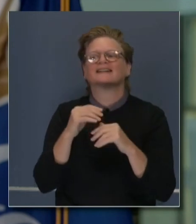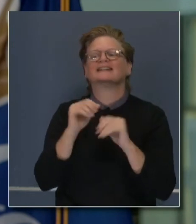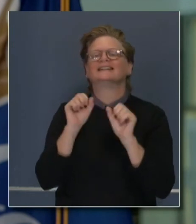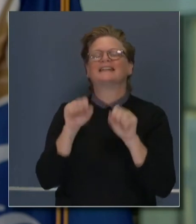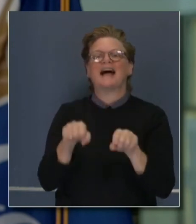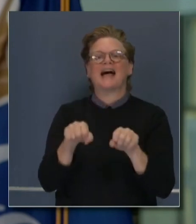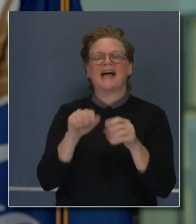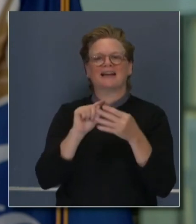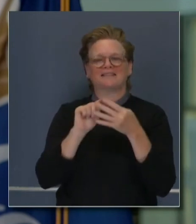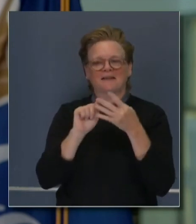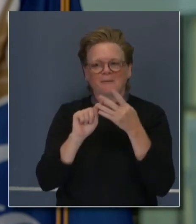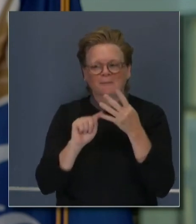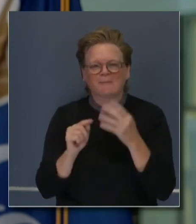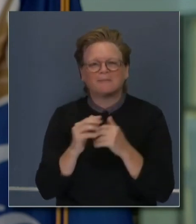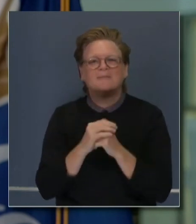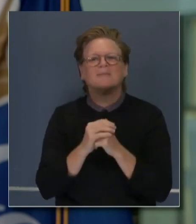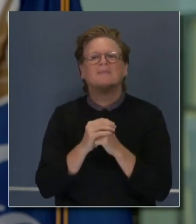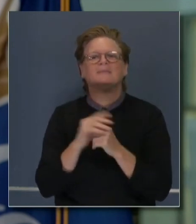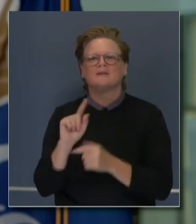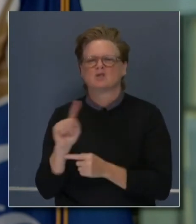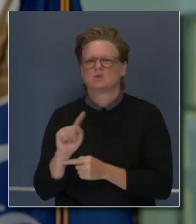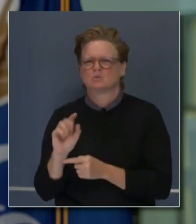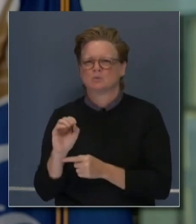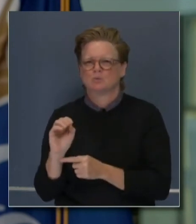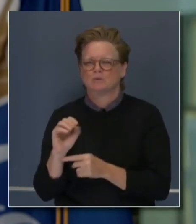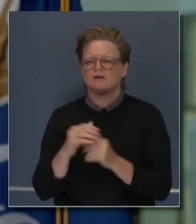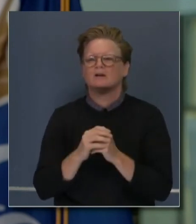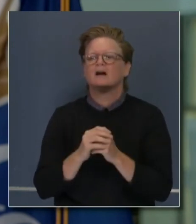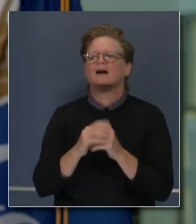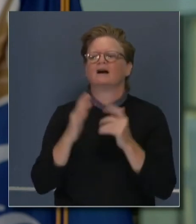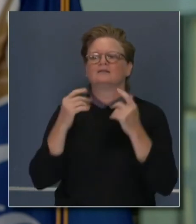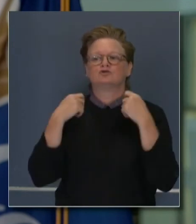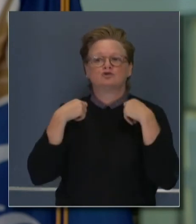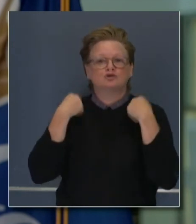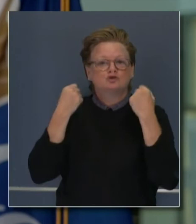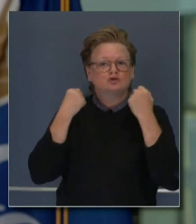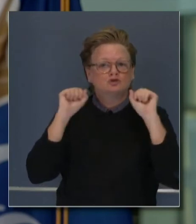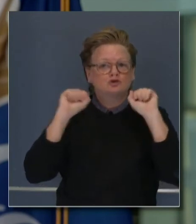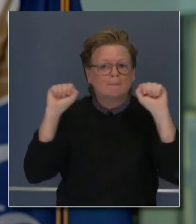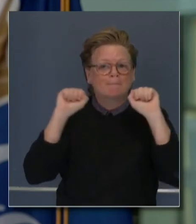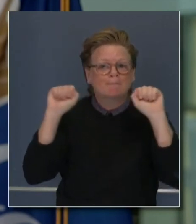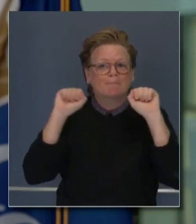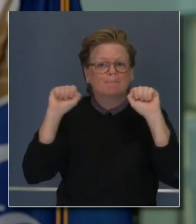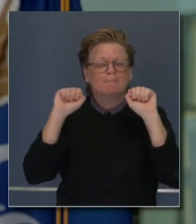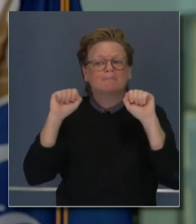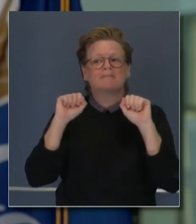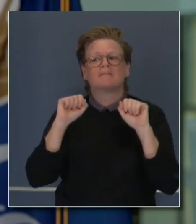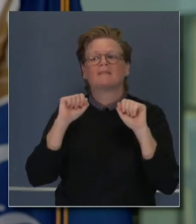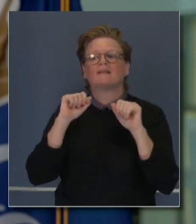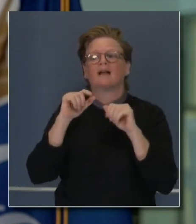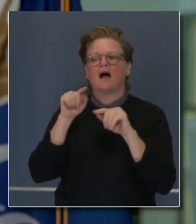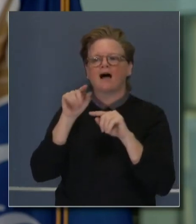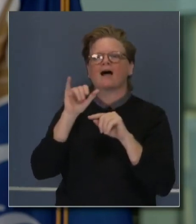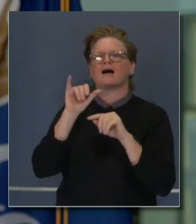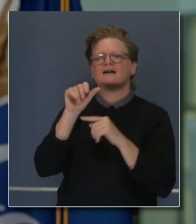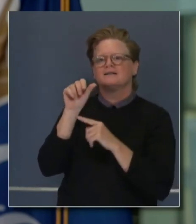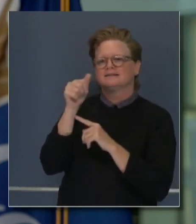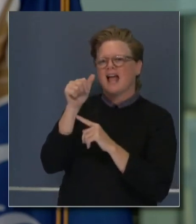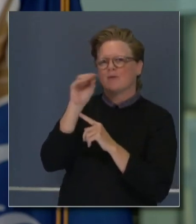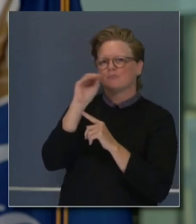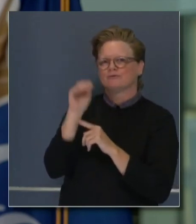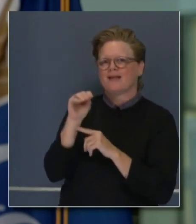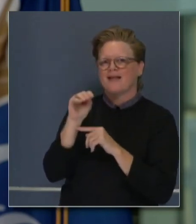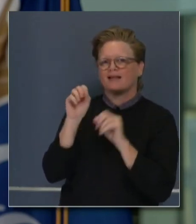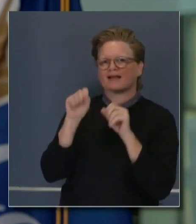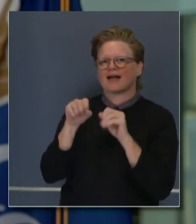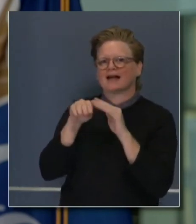at 100% capacity. Gyms and fitness centers open at 10% capacity. I should have